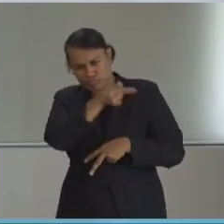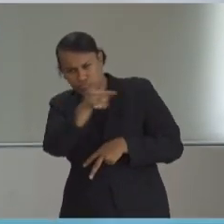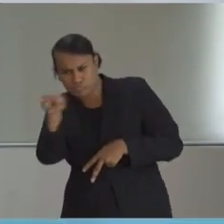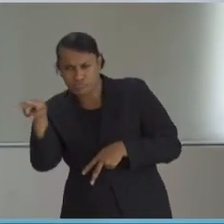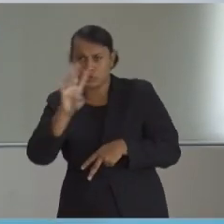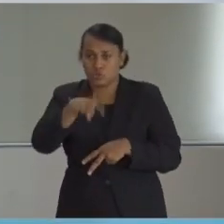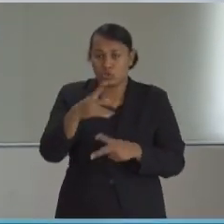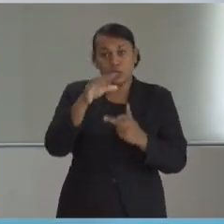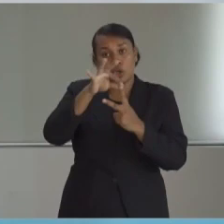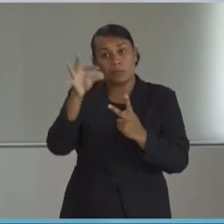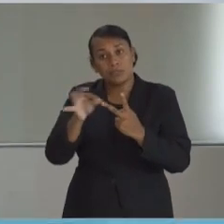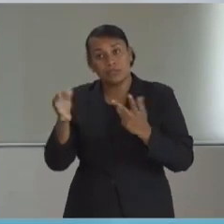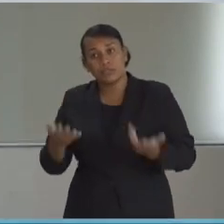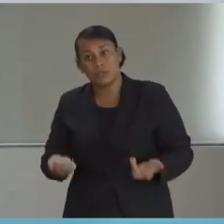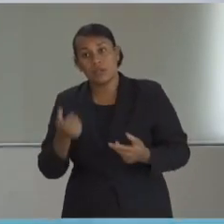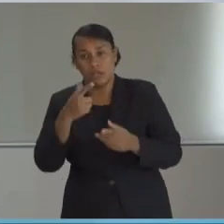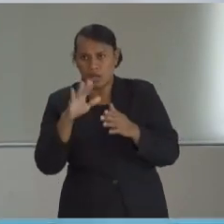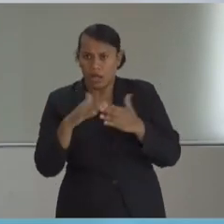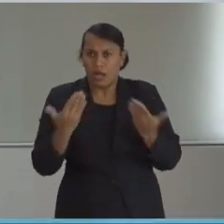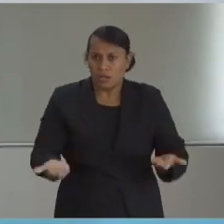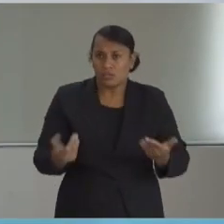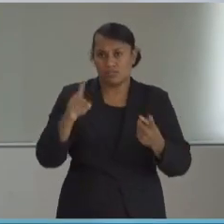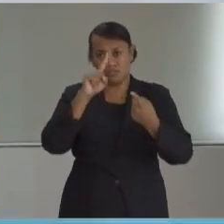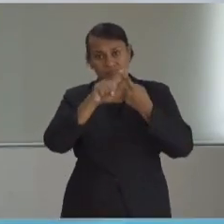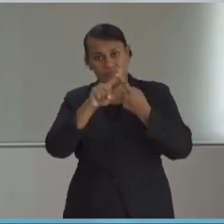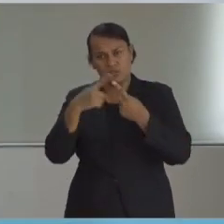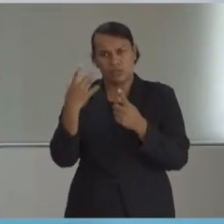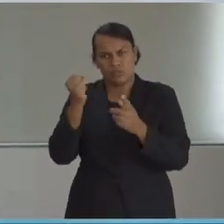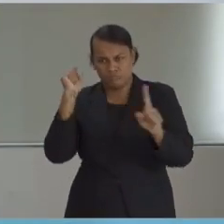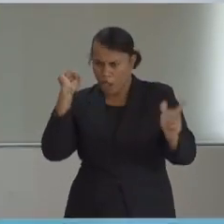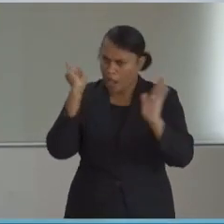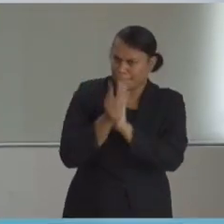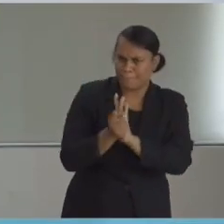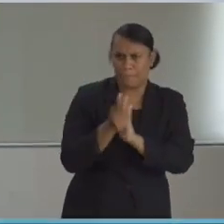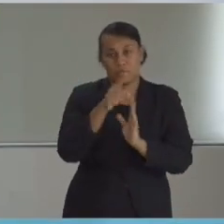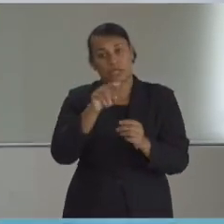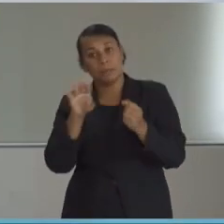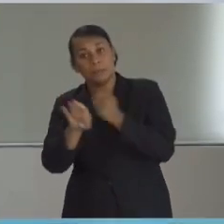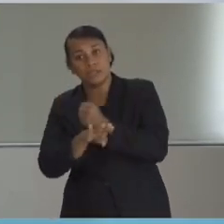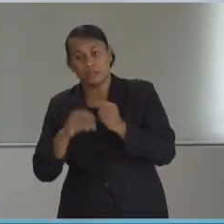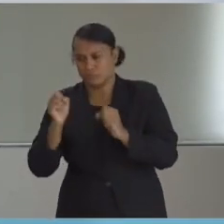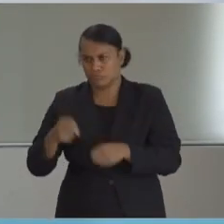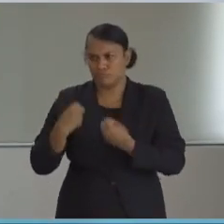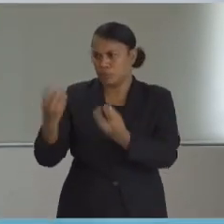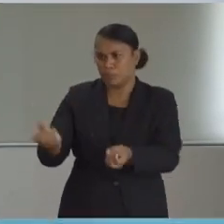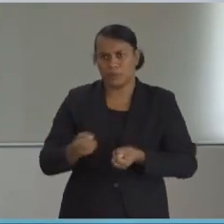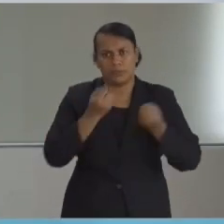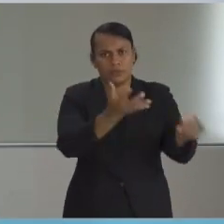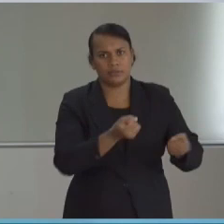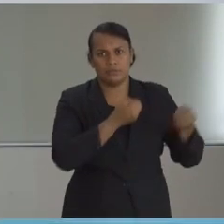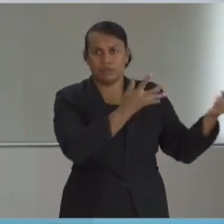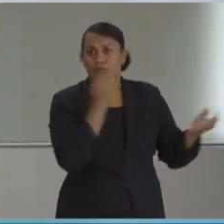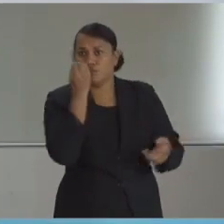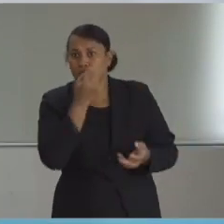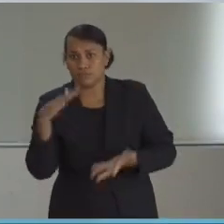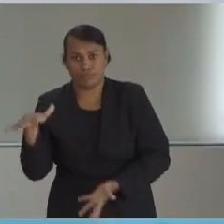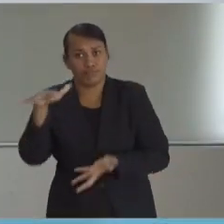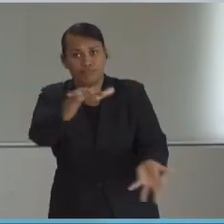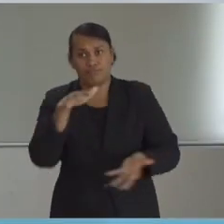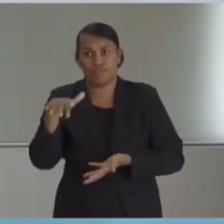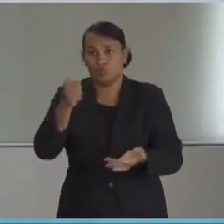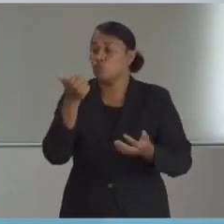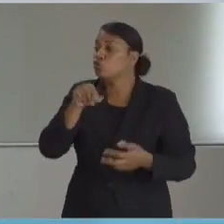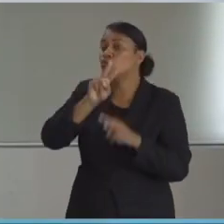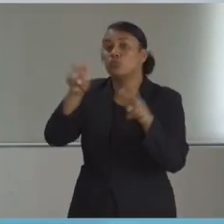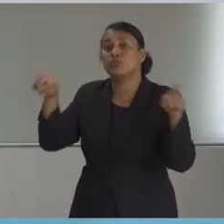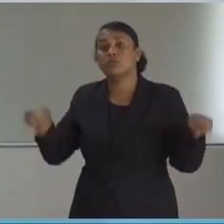immediate relief supplies, and of course we are looking at those that are still in evacuation centers, and of